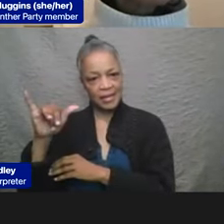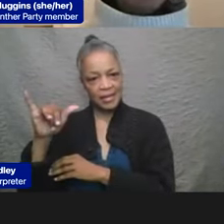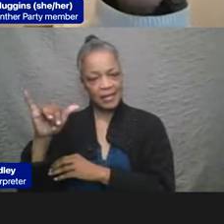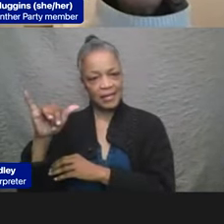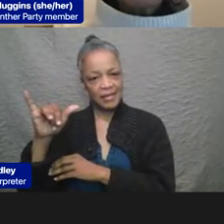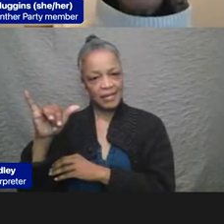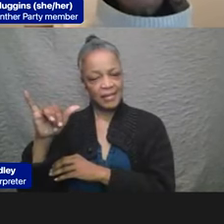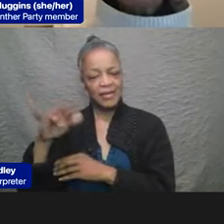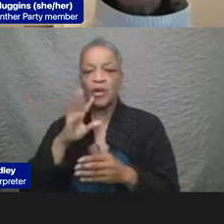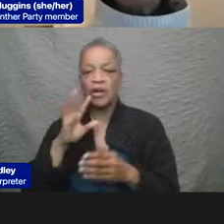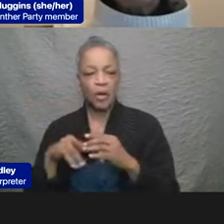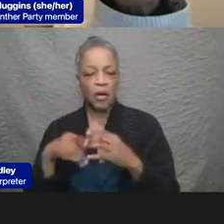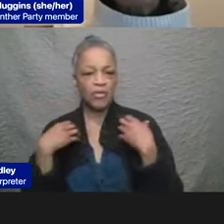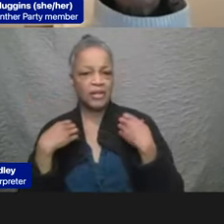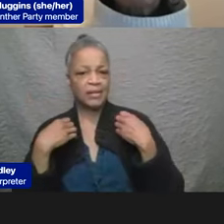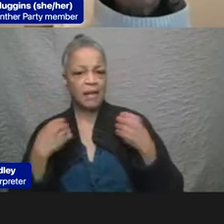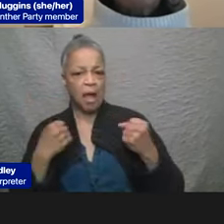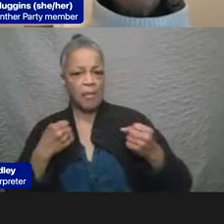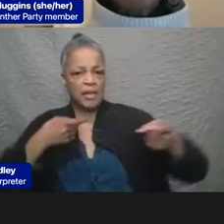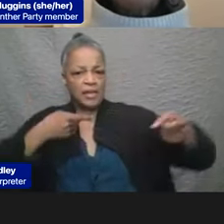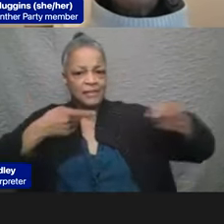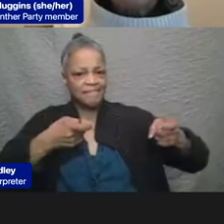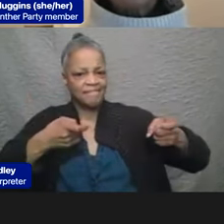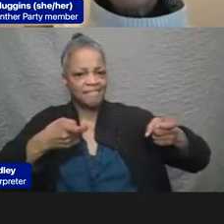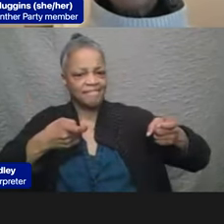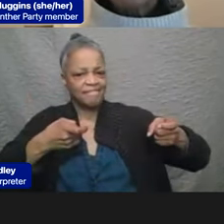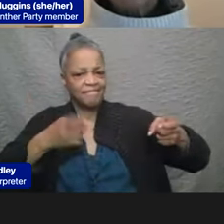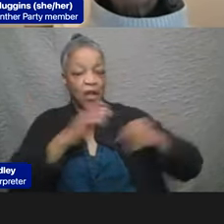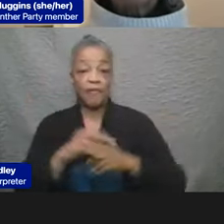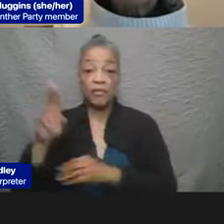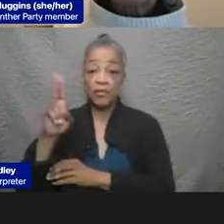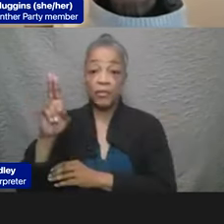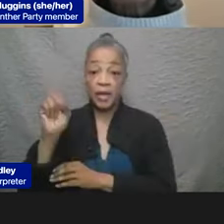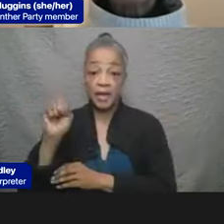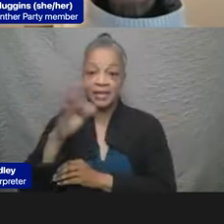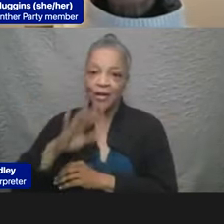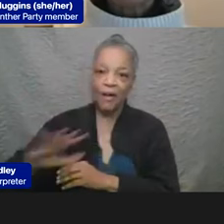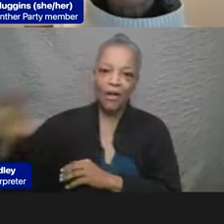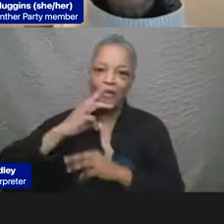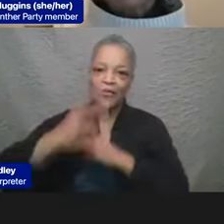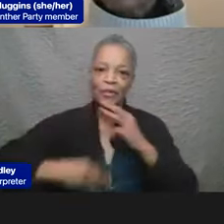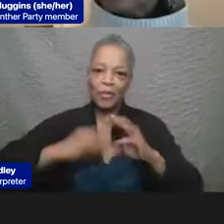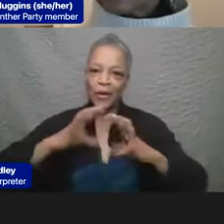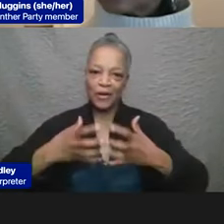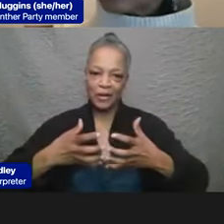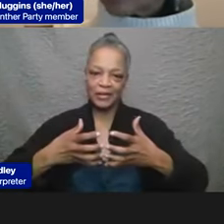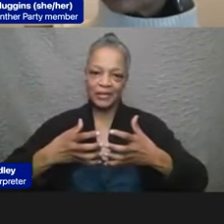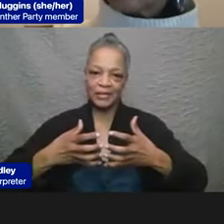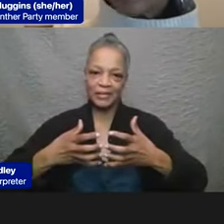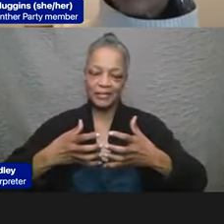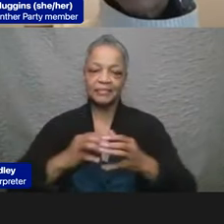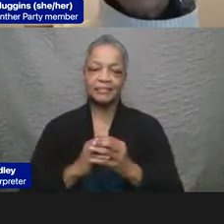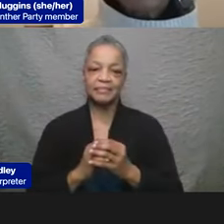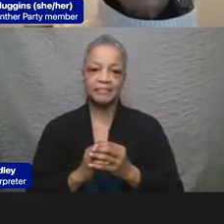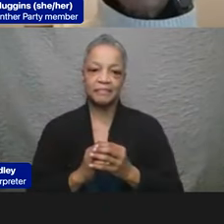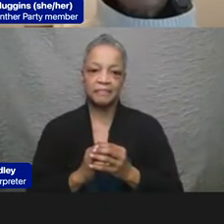the dominance and control of the United States all over the world. He talks